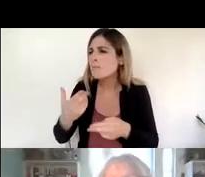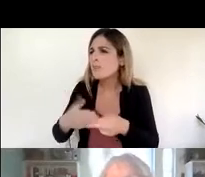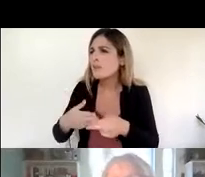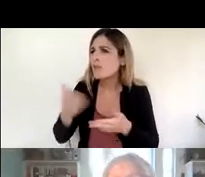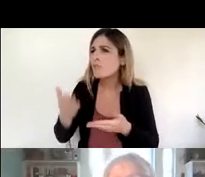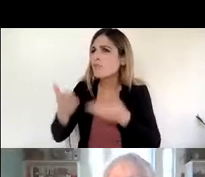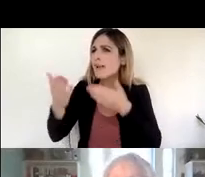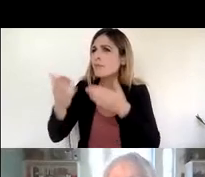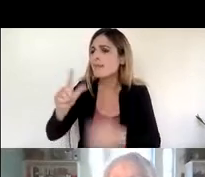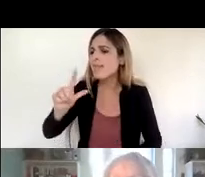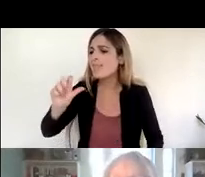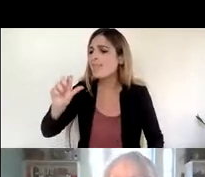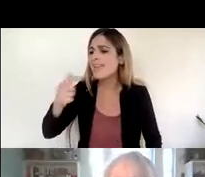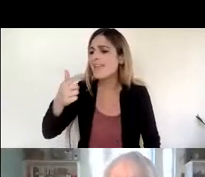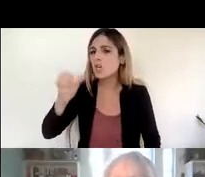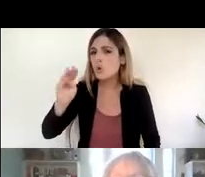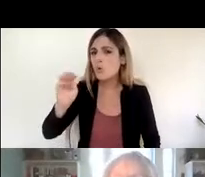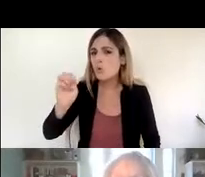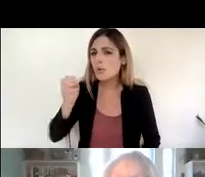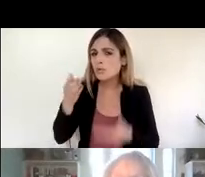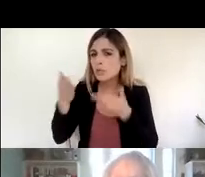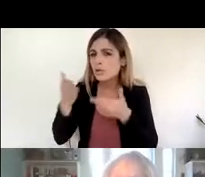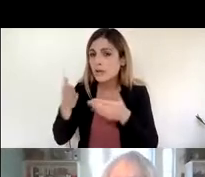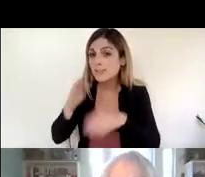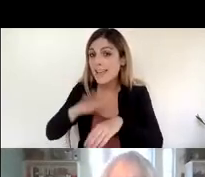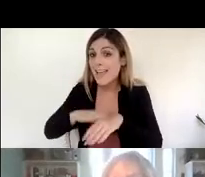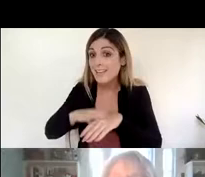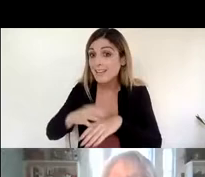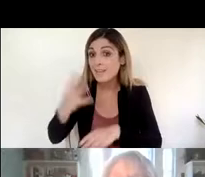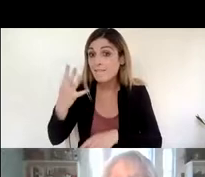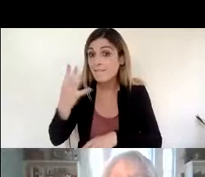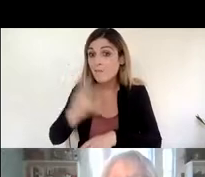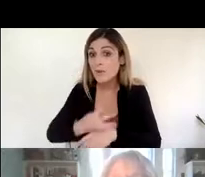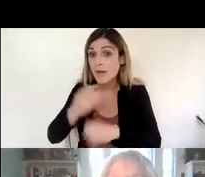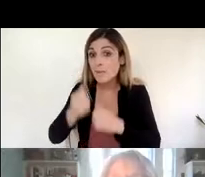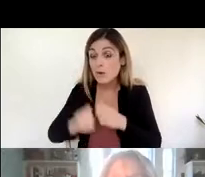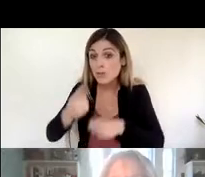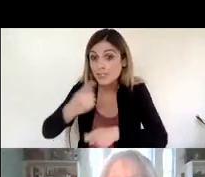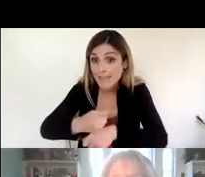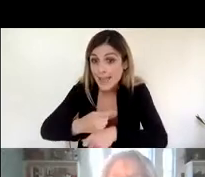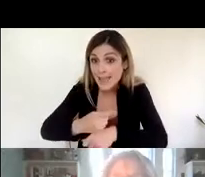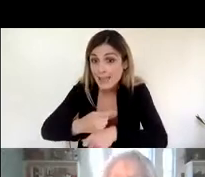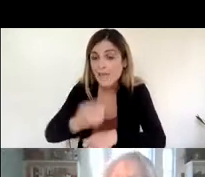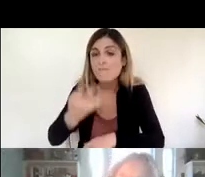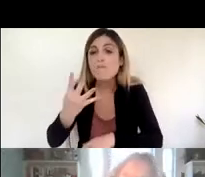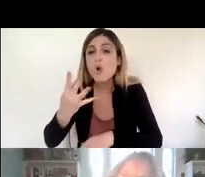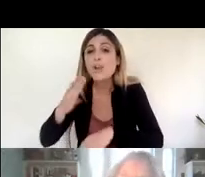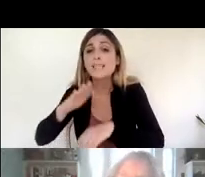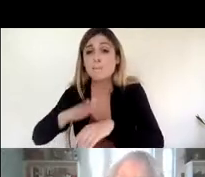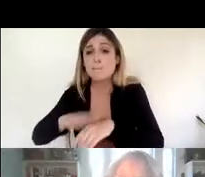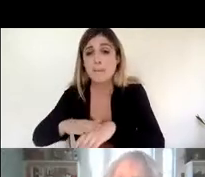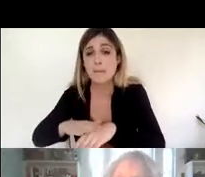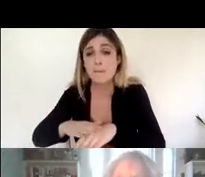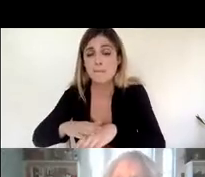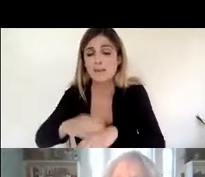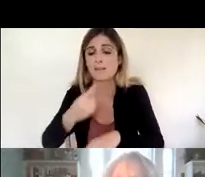for people who are losing weight is at least 4 per day. Consider 4 to be the minimum. I said 4 plus. Go for the